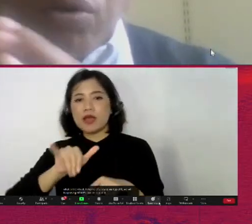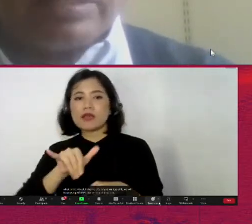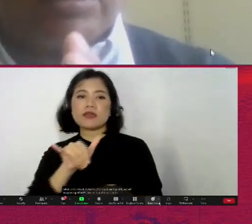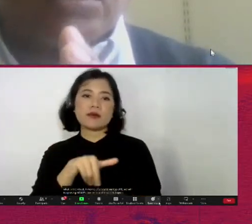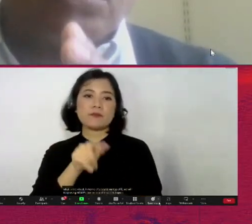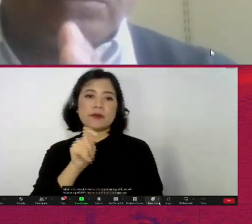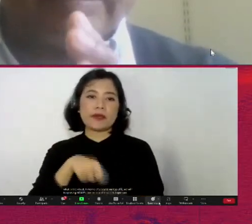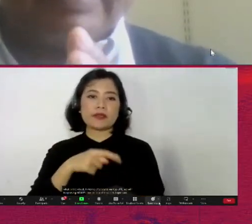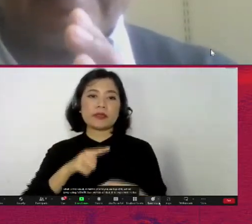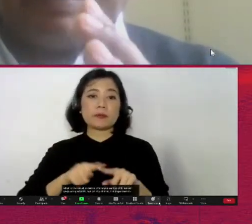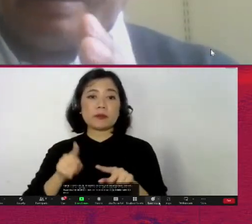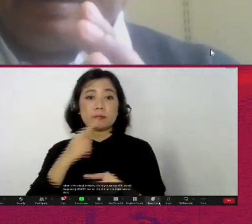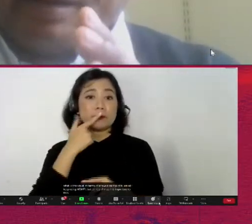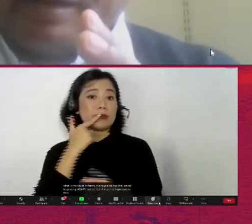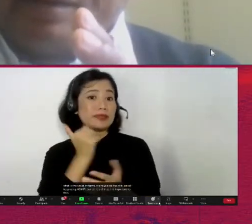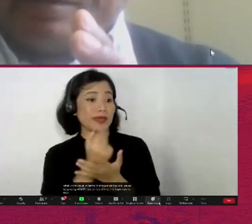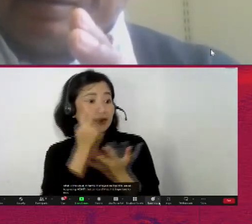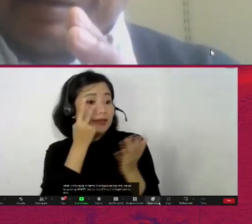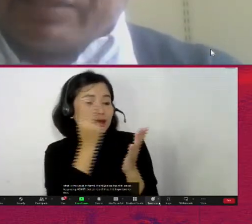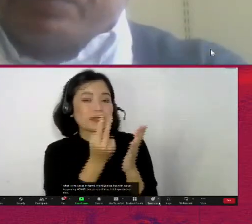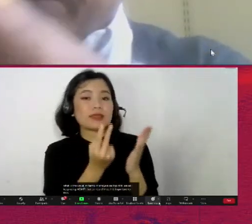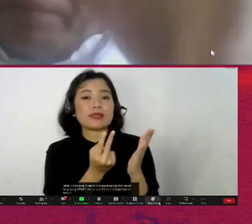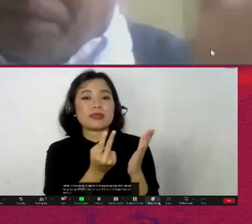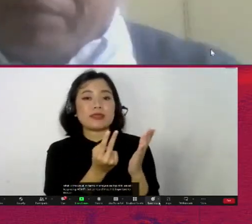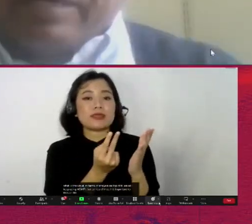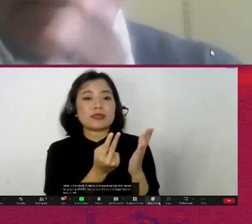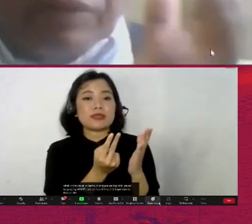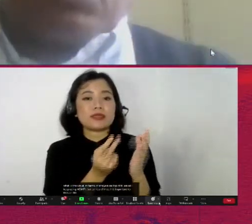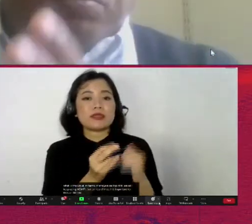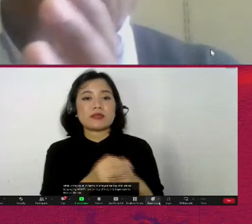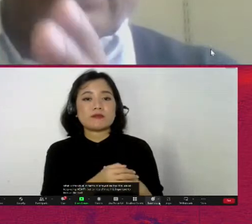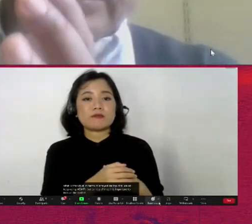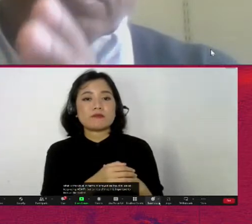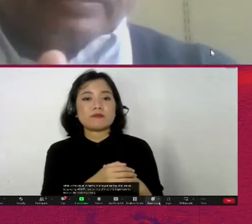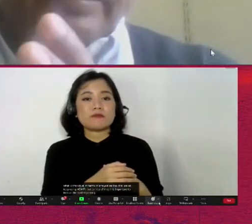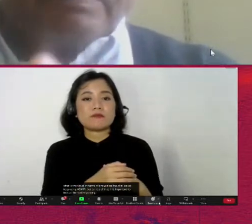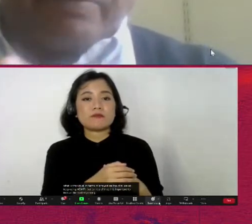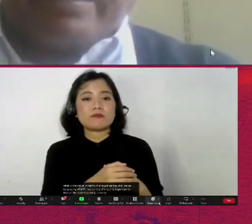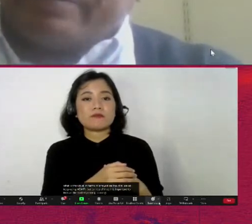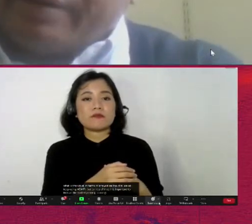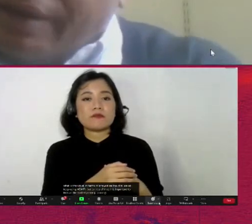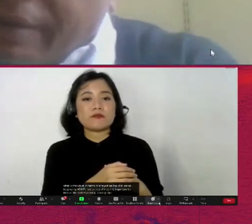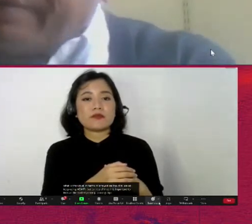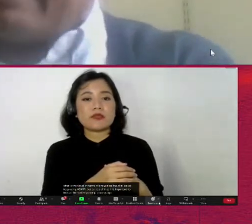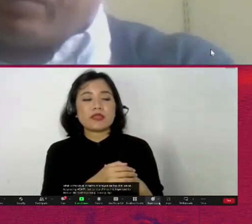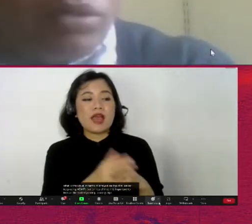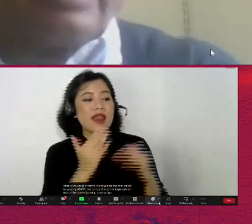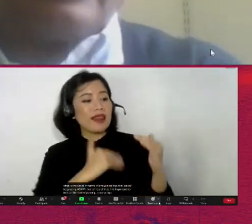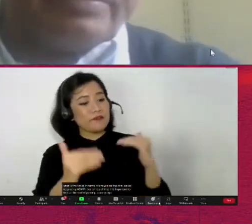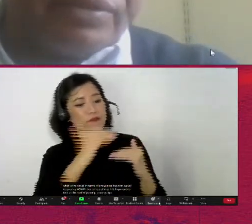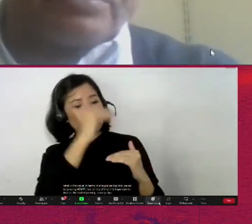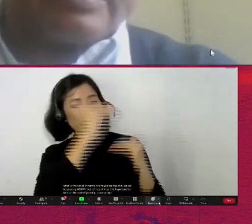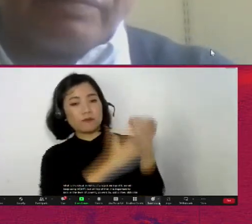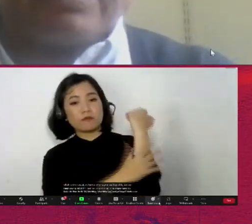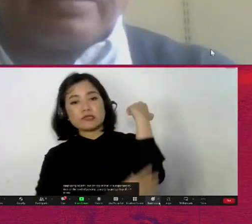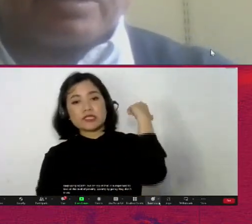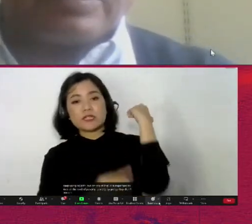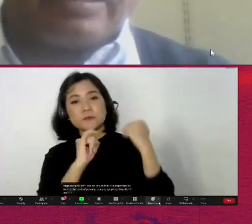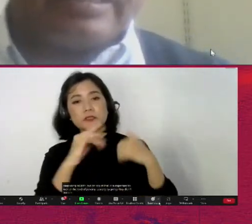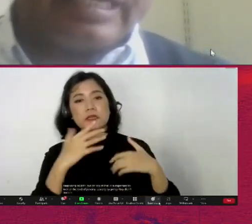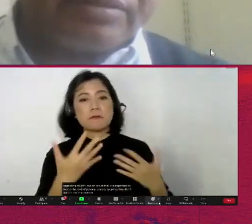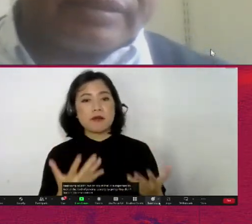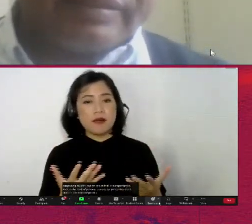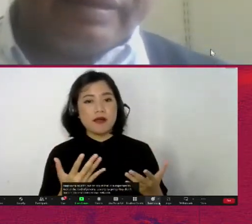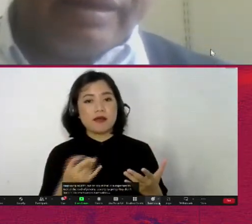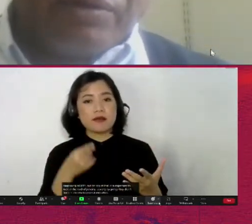is important to look at the level of poverty by considering those